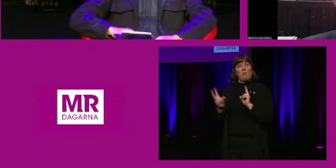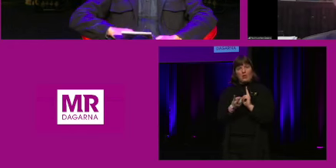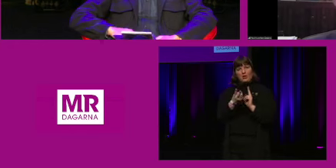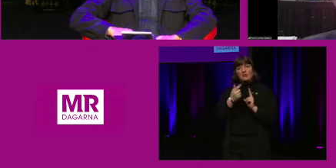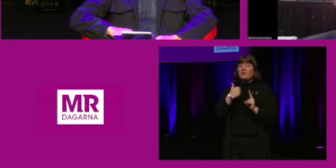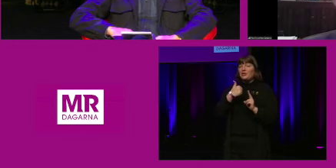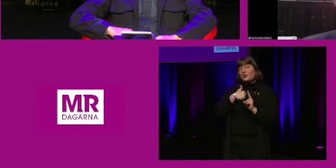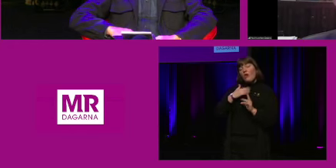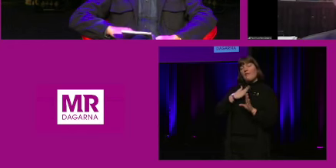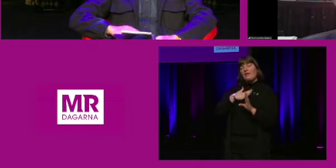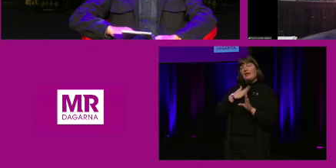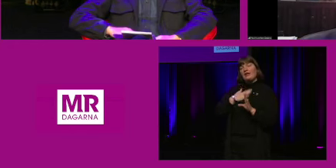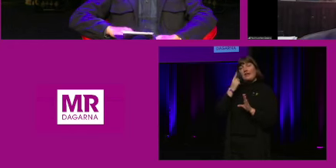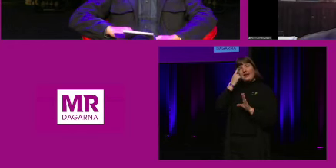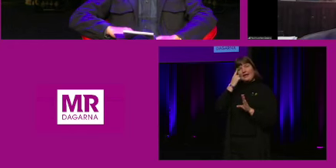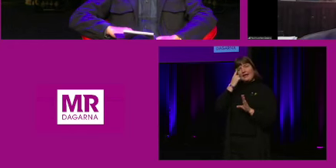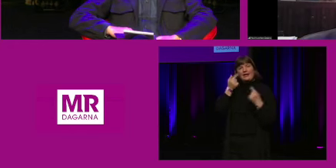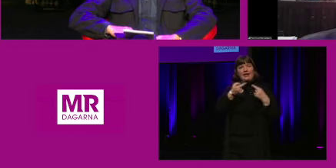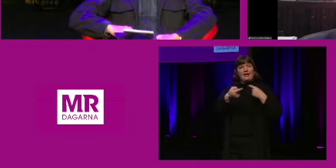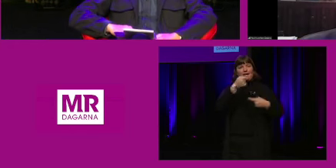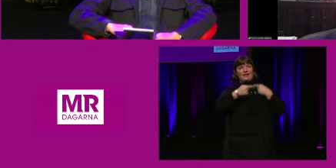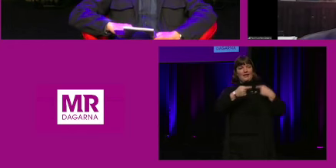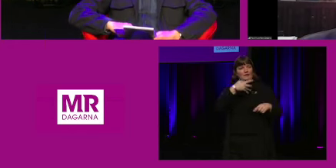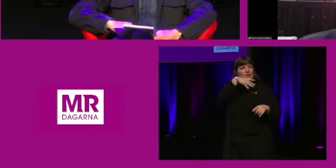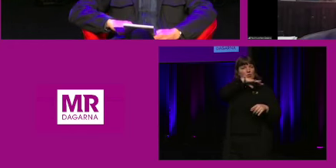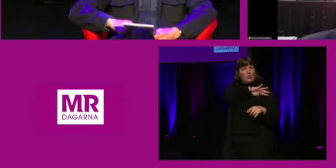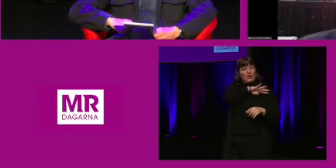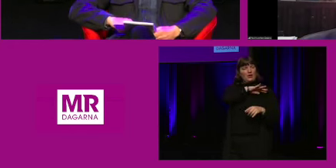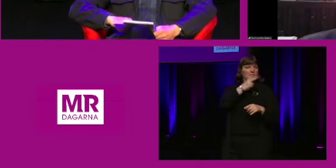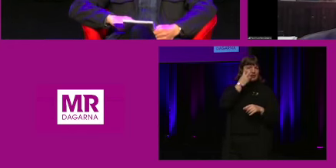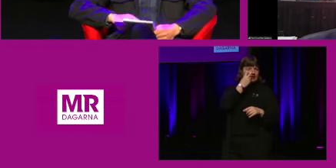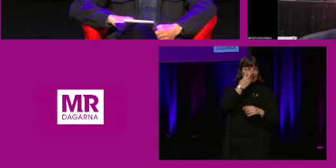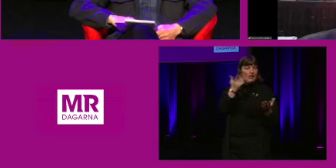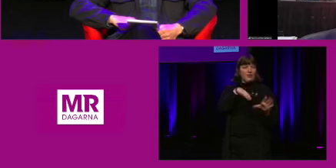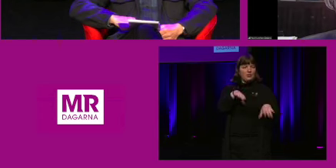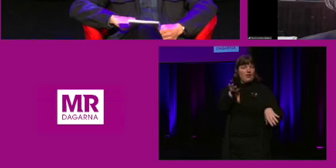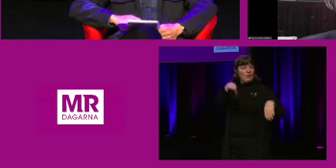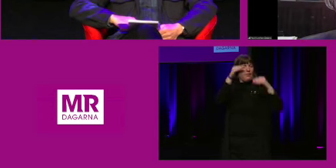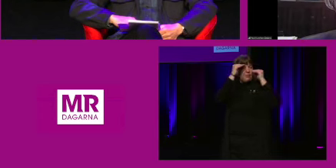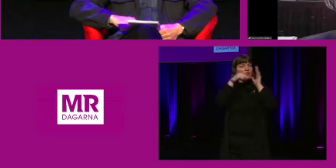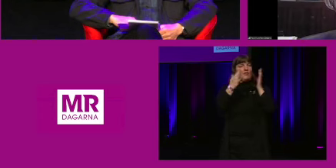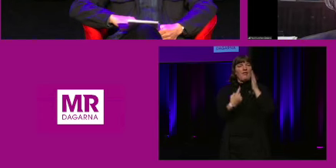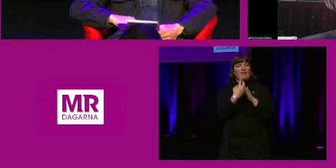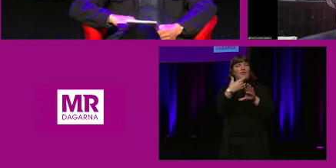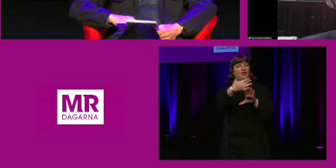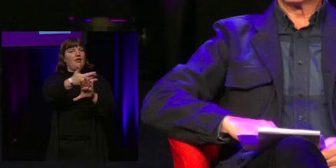would like to go back in history and look at what we need to learn from history